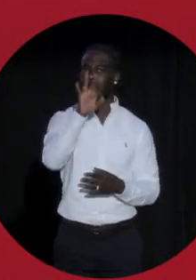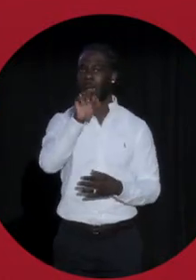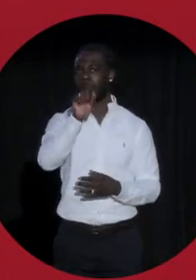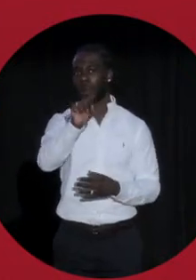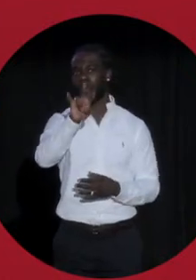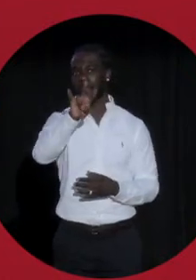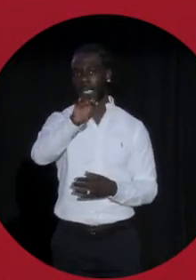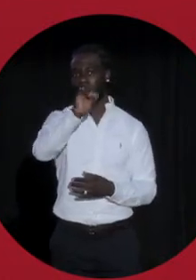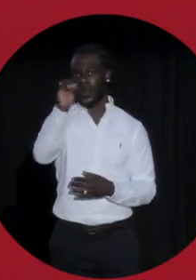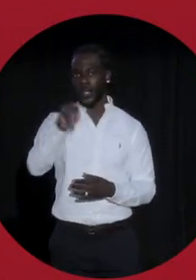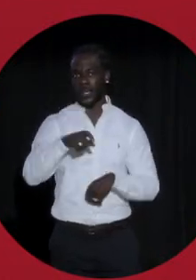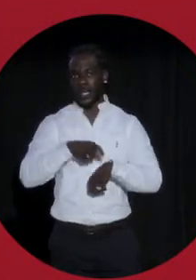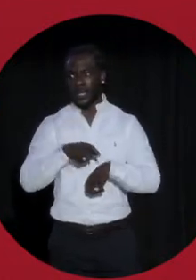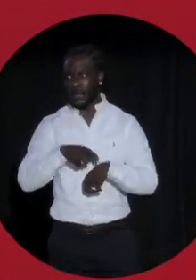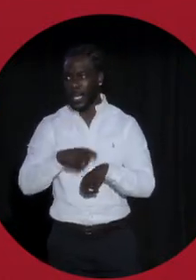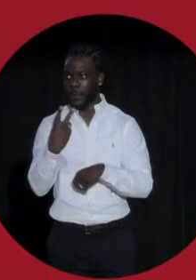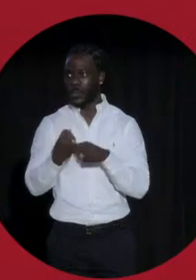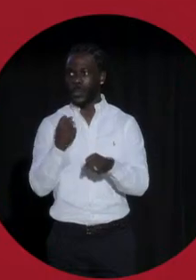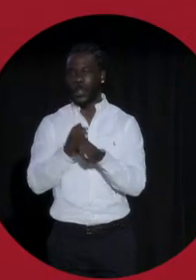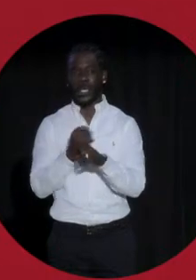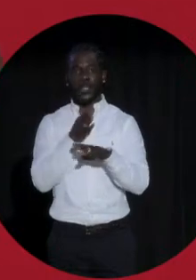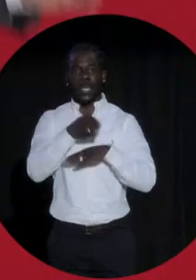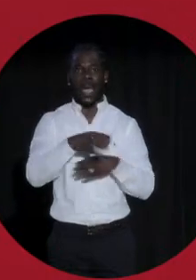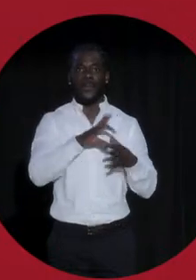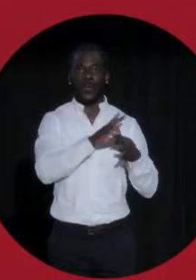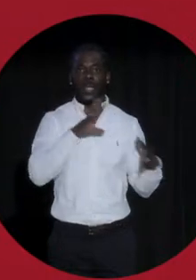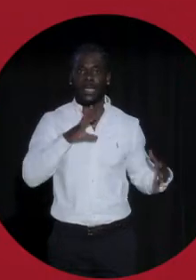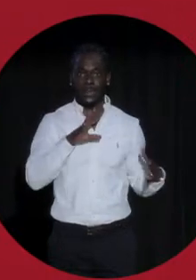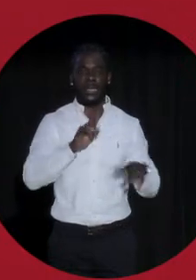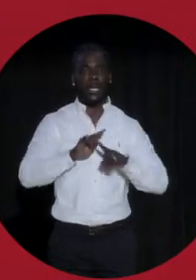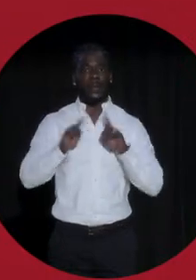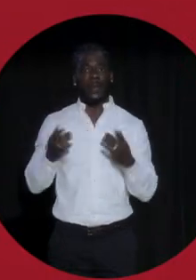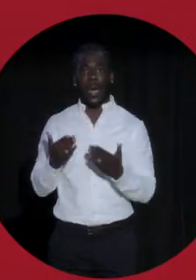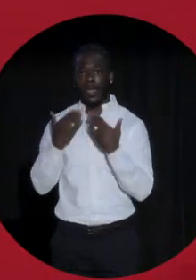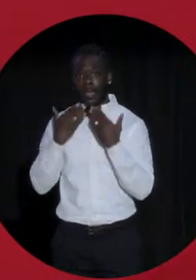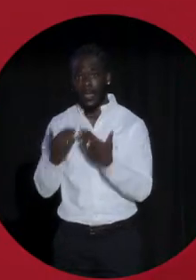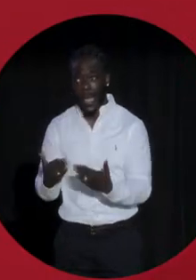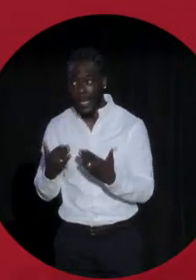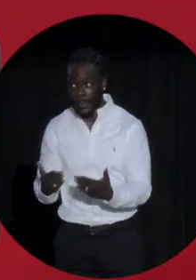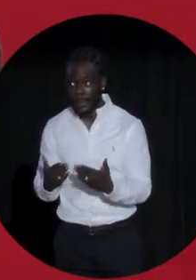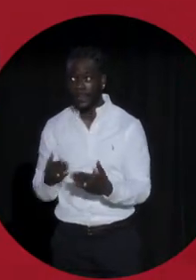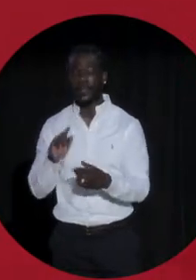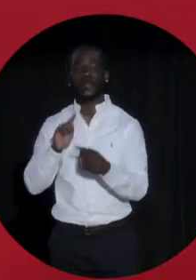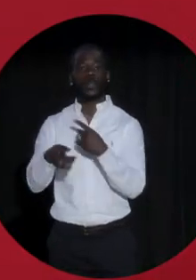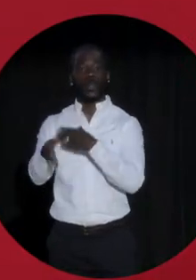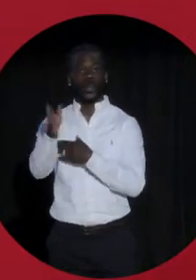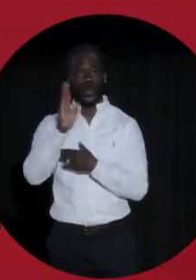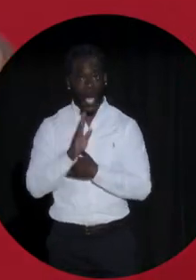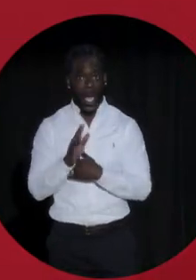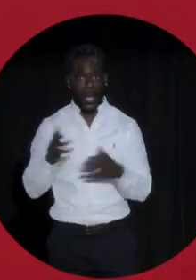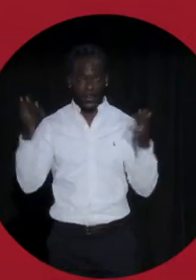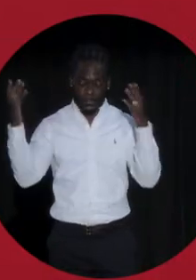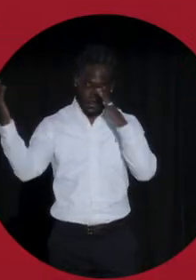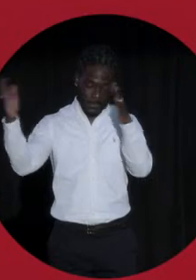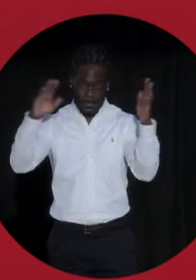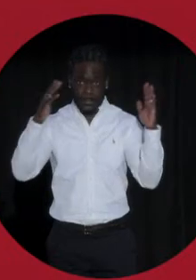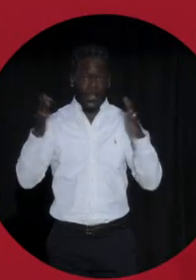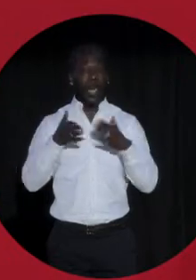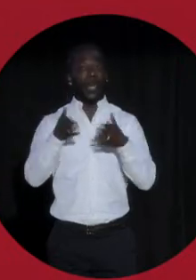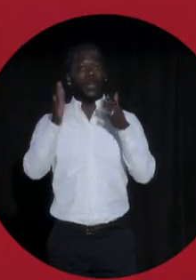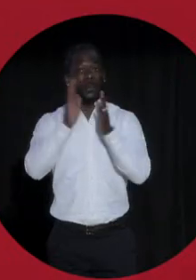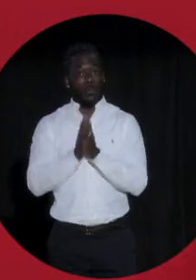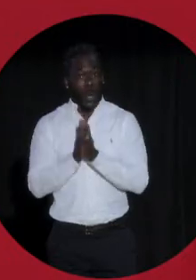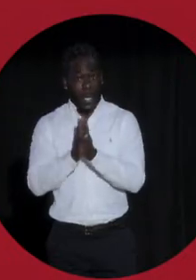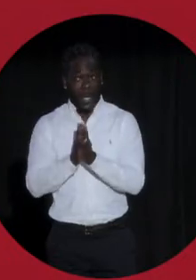99.7% of the time, 2 years after they get out. But thanks be to God that the